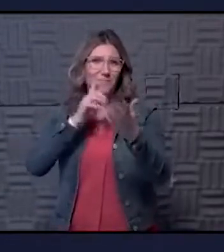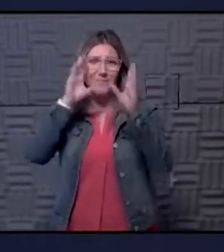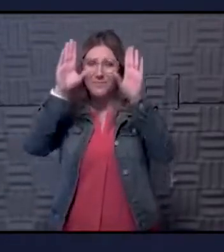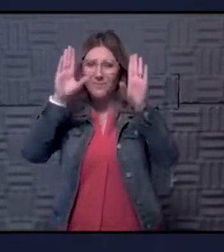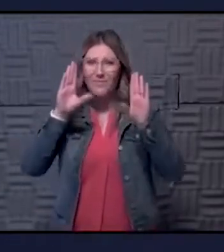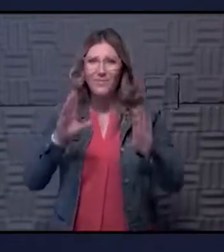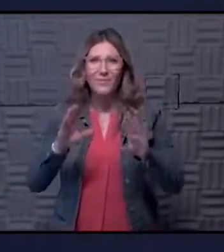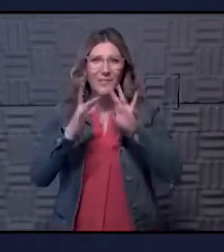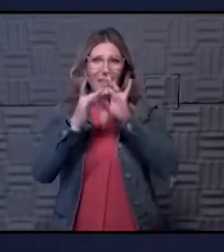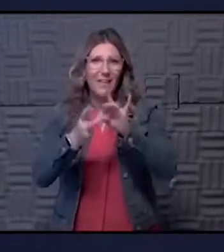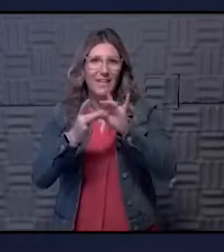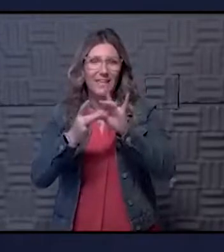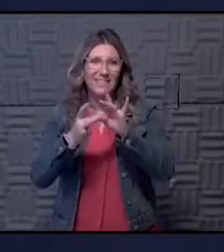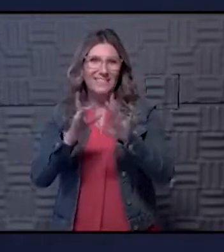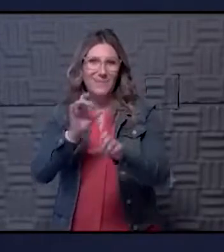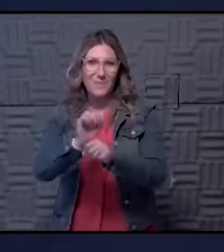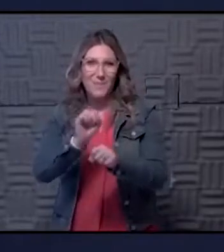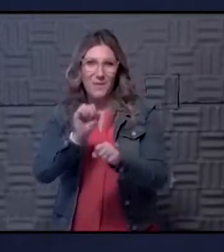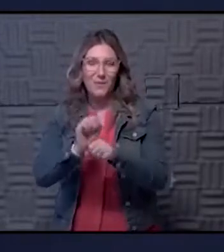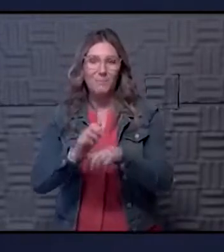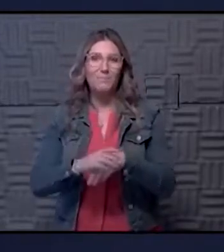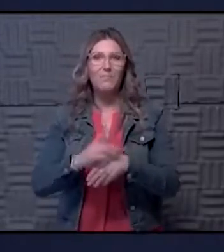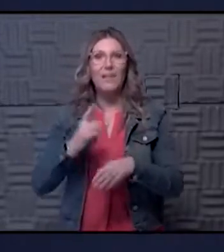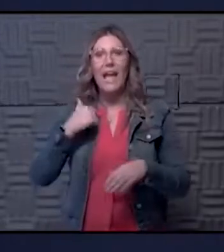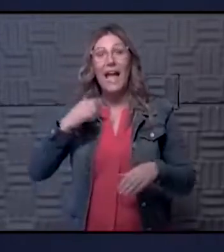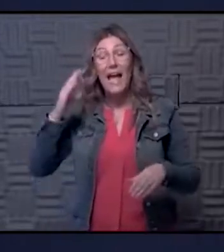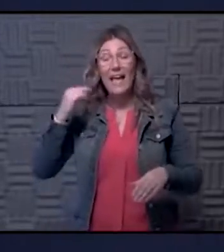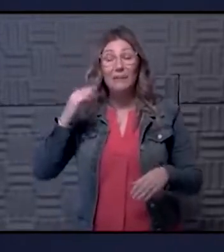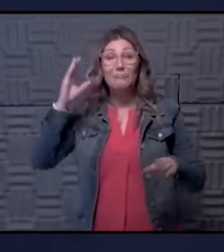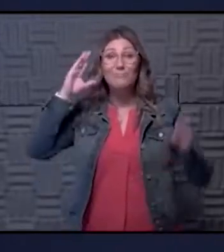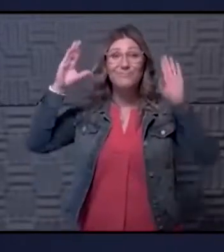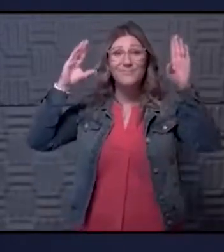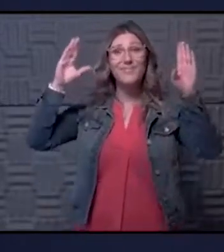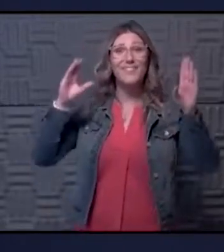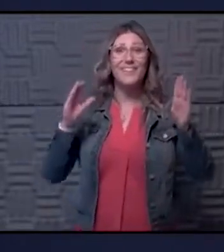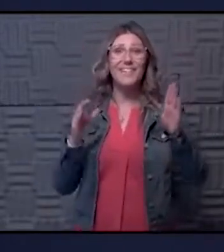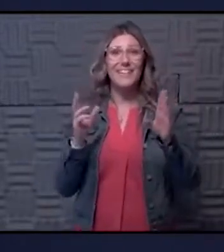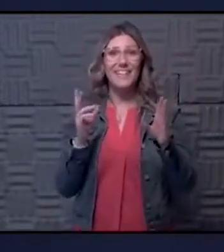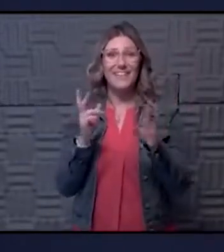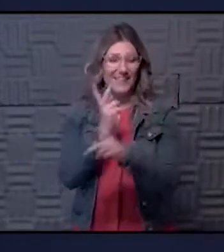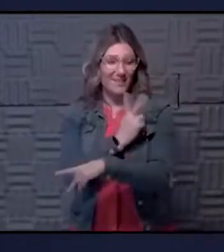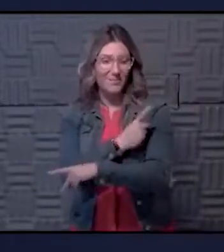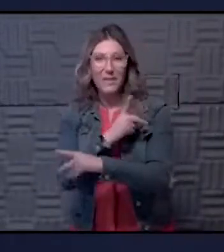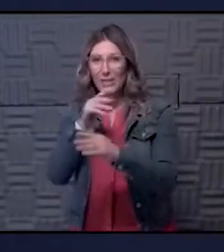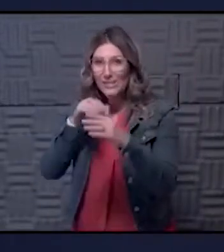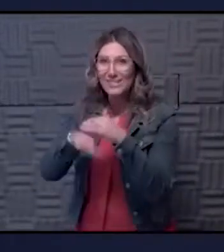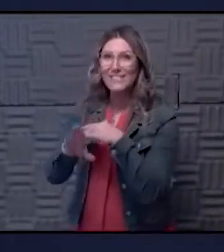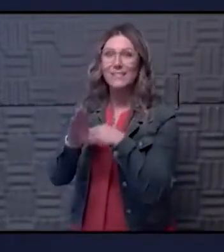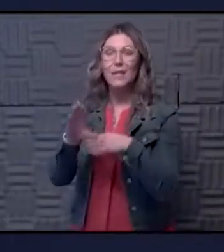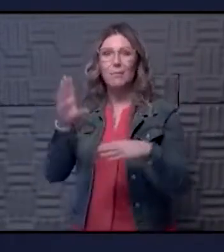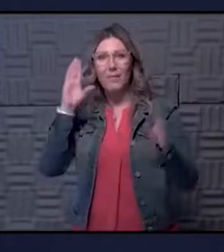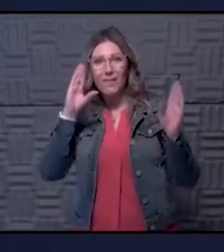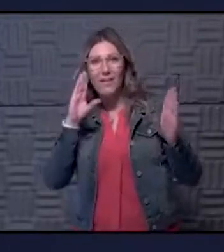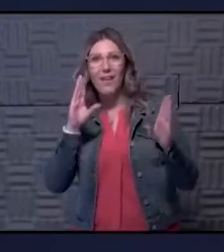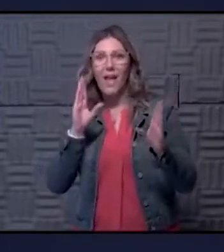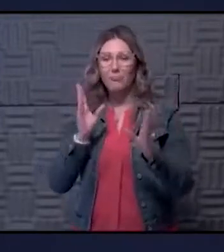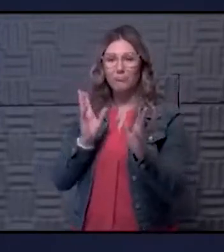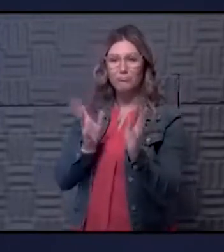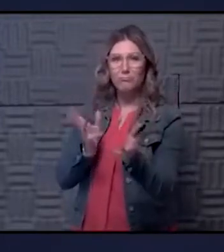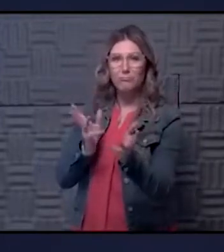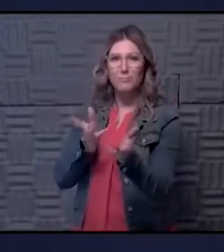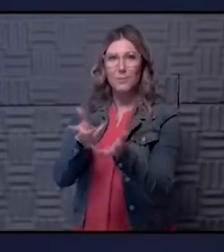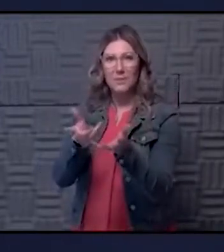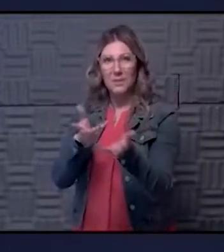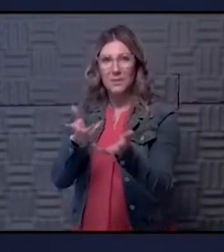as the assignment. I greet those that are the patients that are coming in. I visit with them while